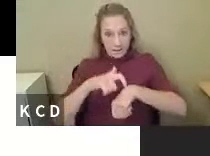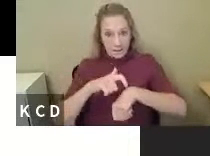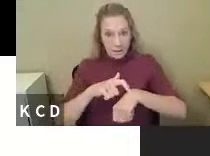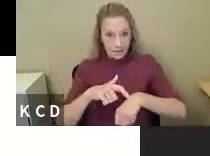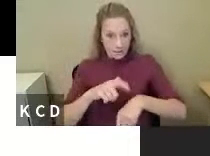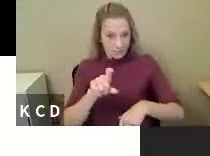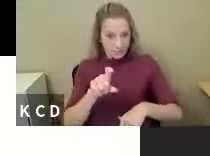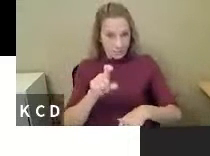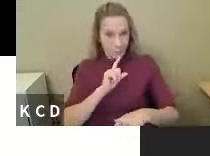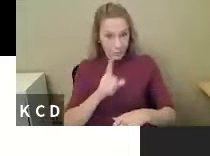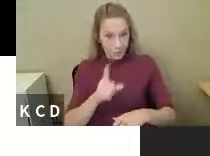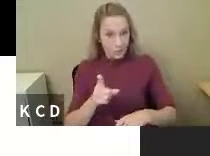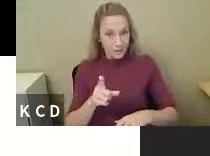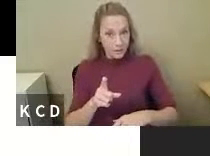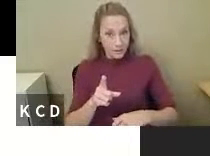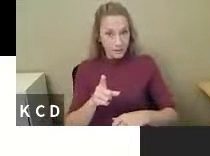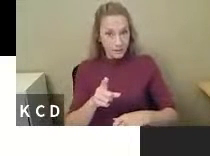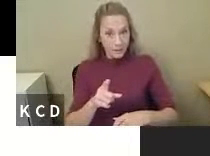much between?